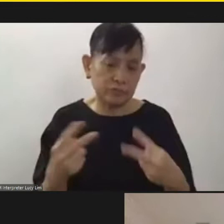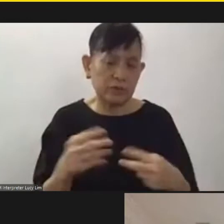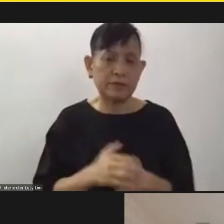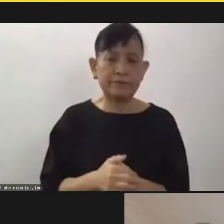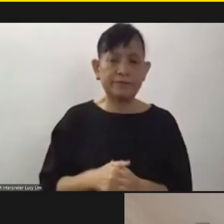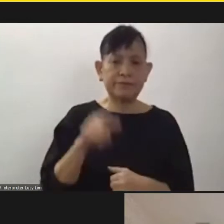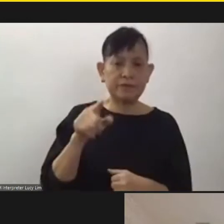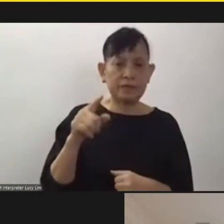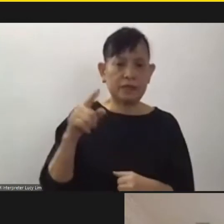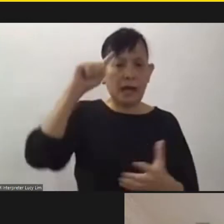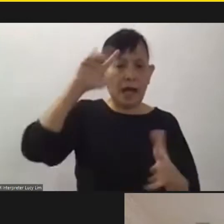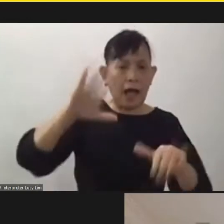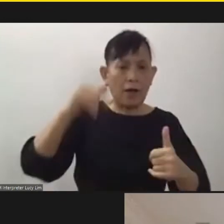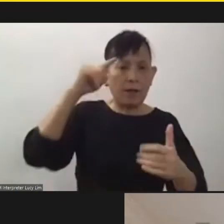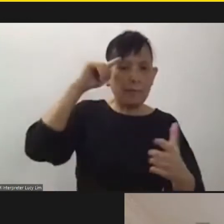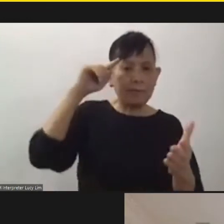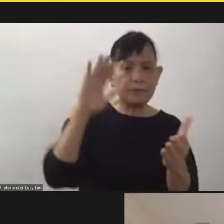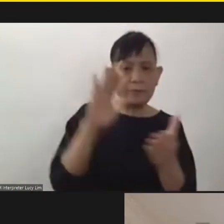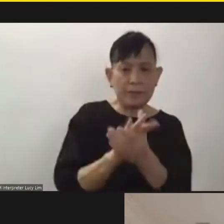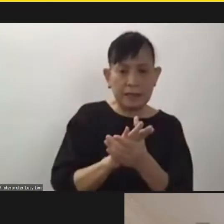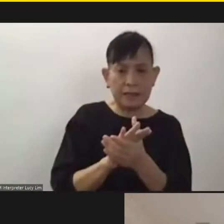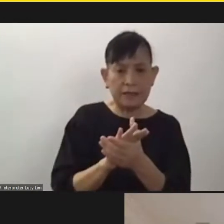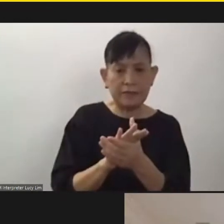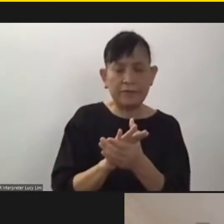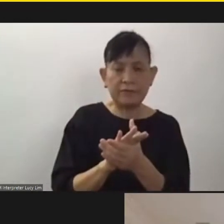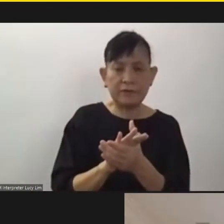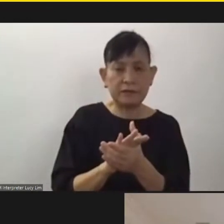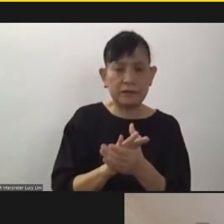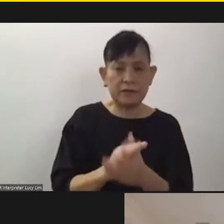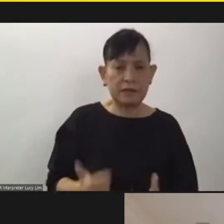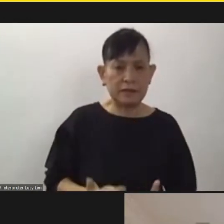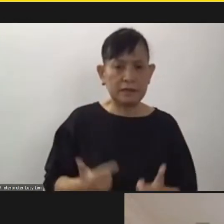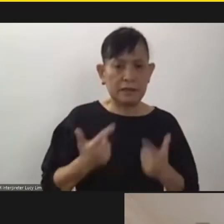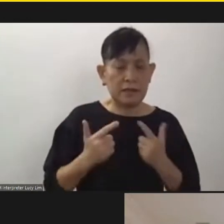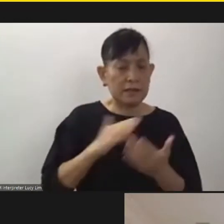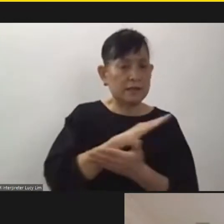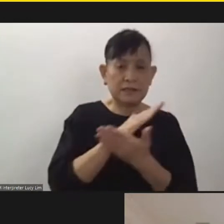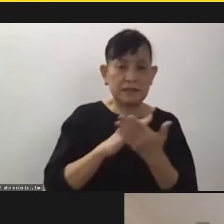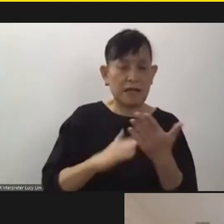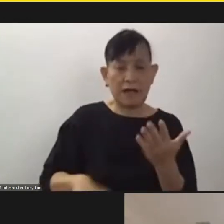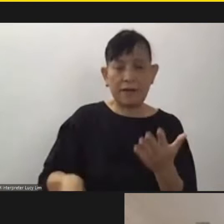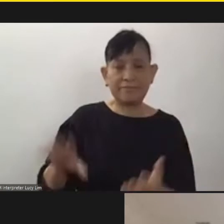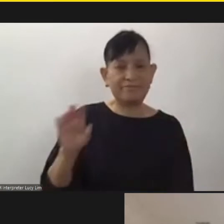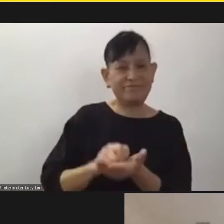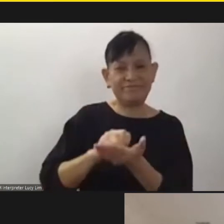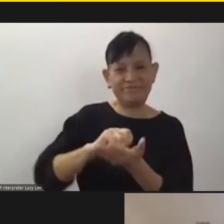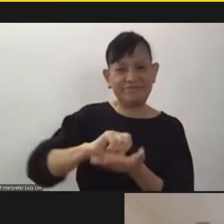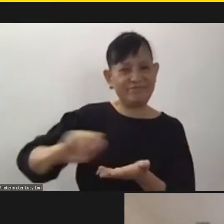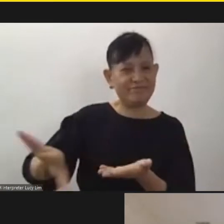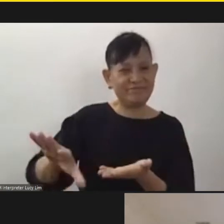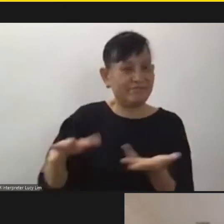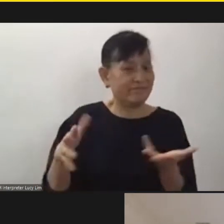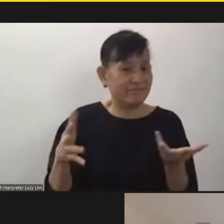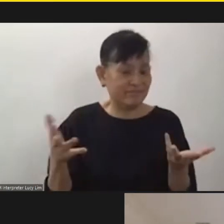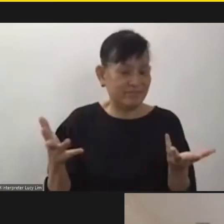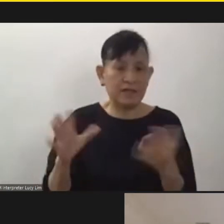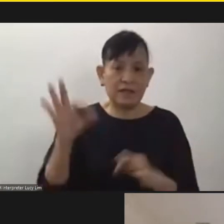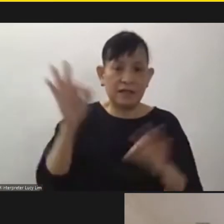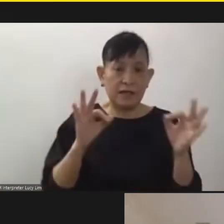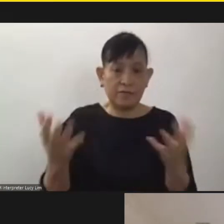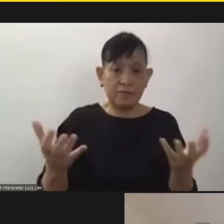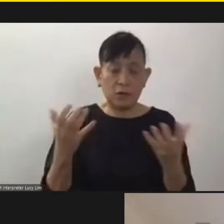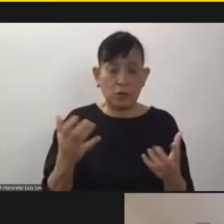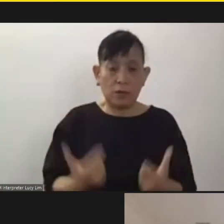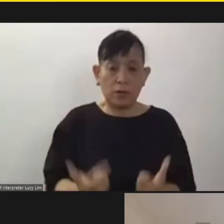actually: believe survivors. A lot of the time people dismiss them. And the main point is, if you want survivors